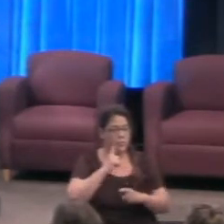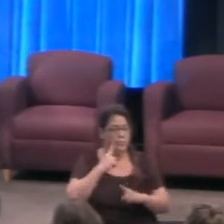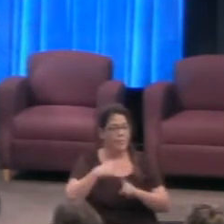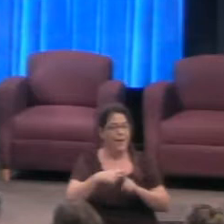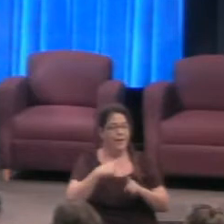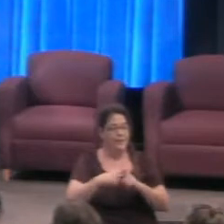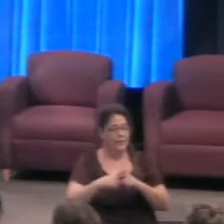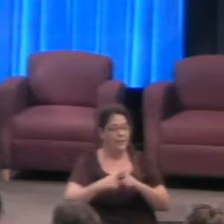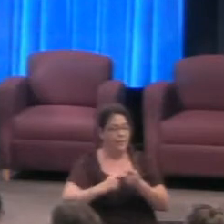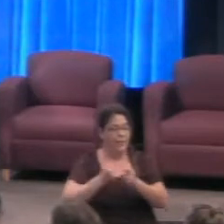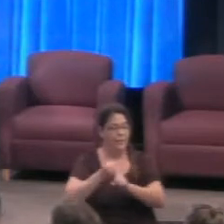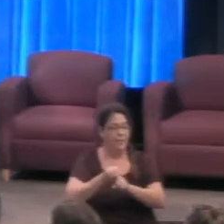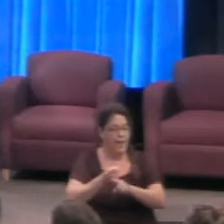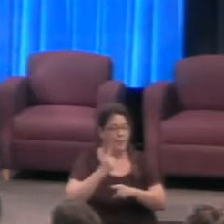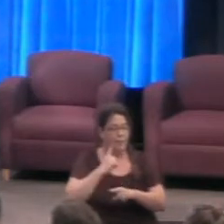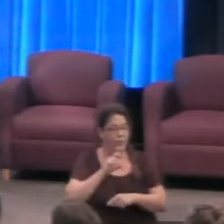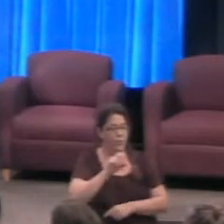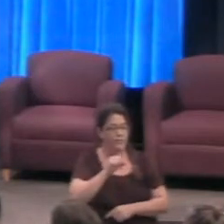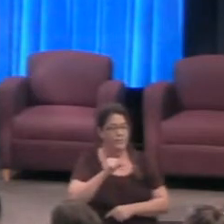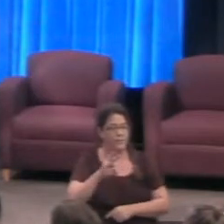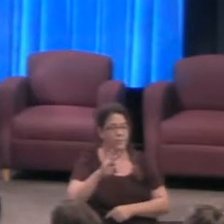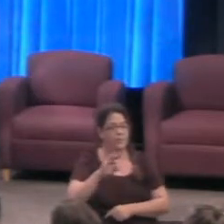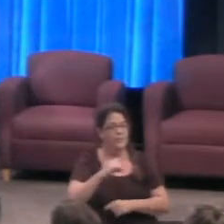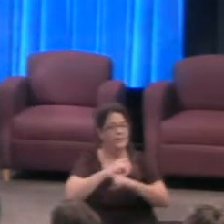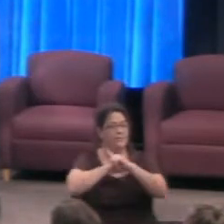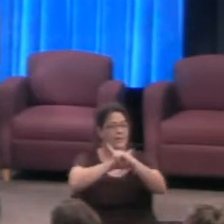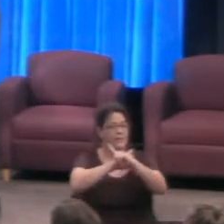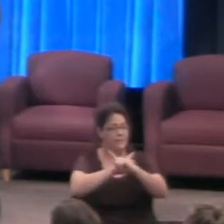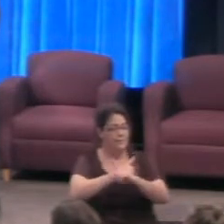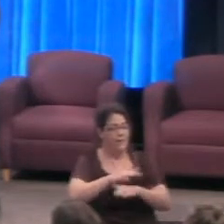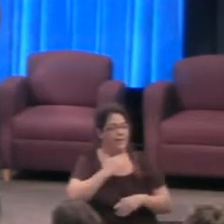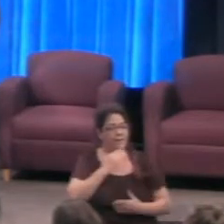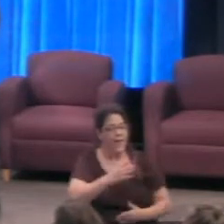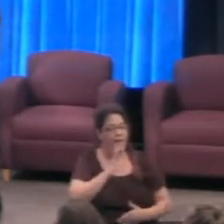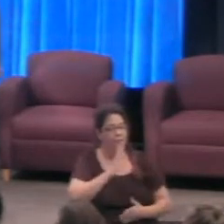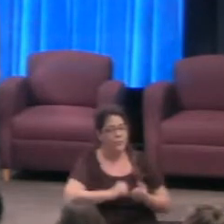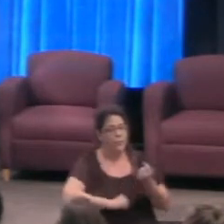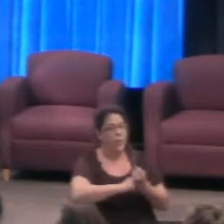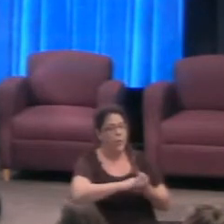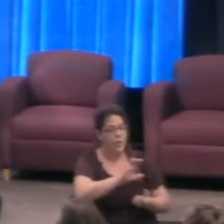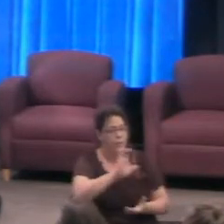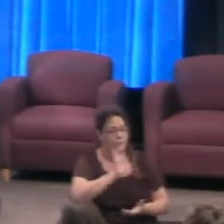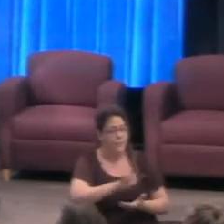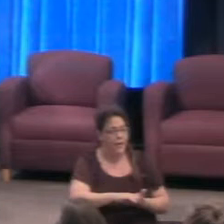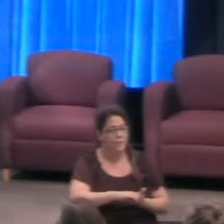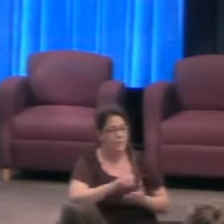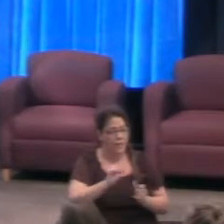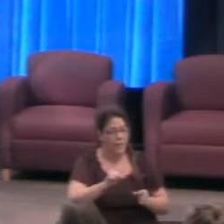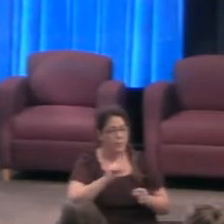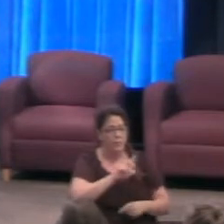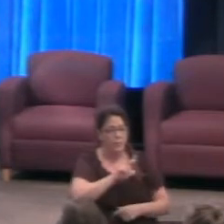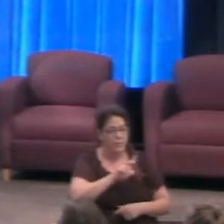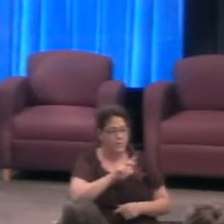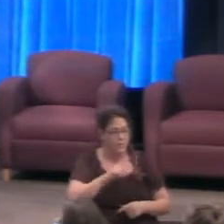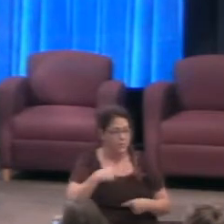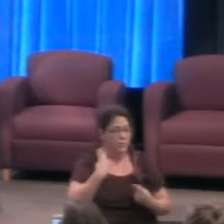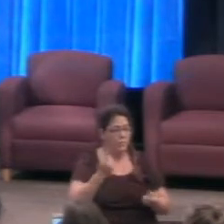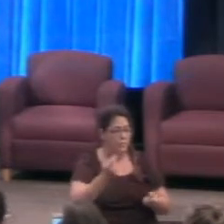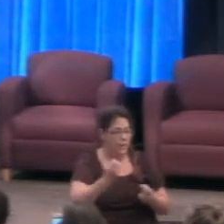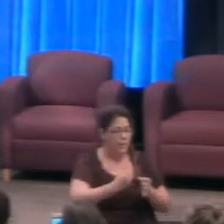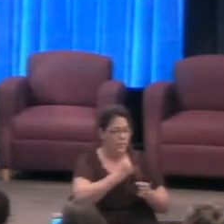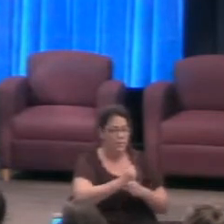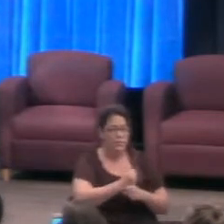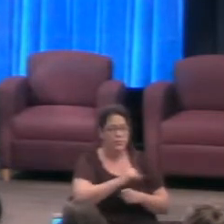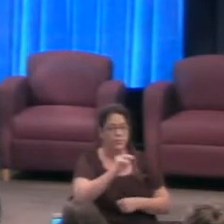nation's defense. Thank you for the support which gave strength and purpose to your spouse's service. Given this 30th day of June